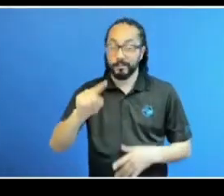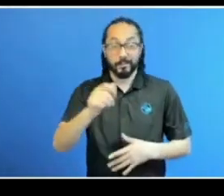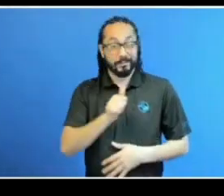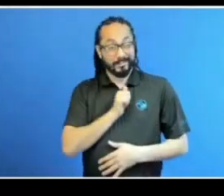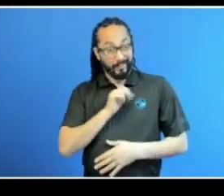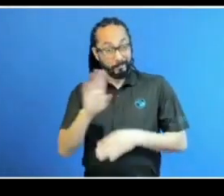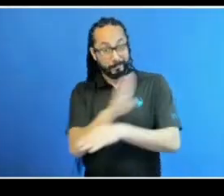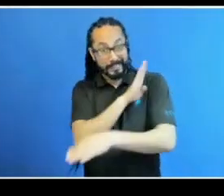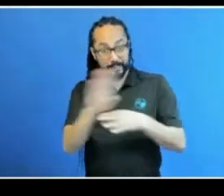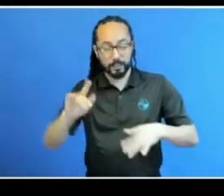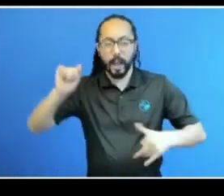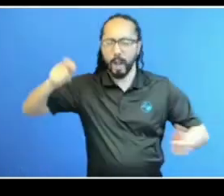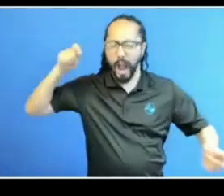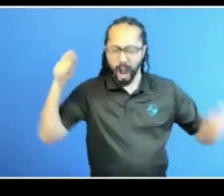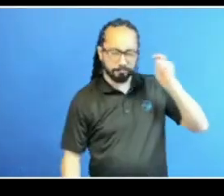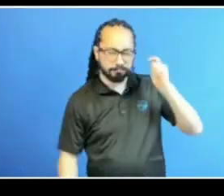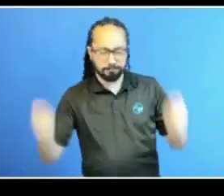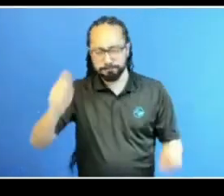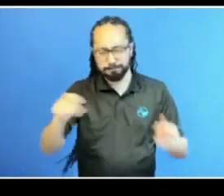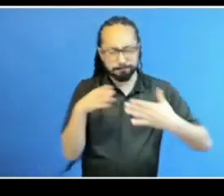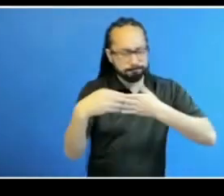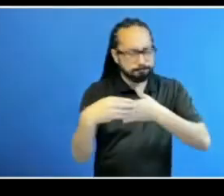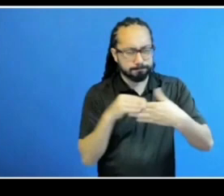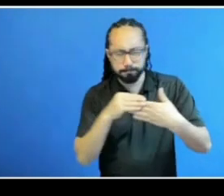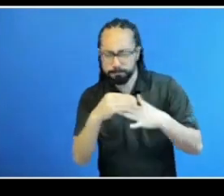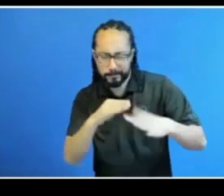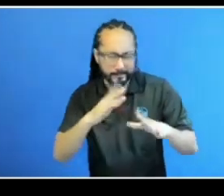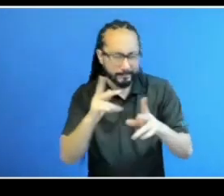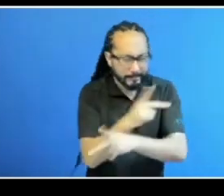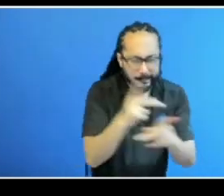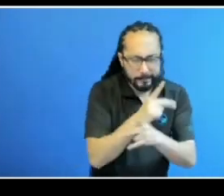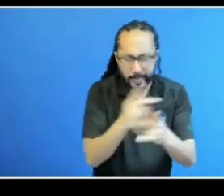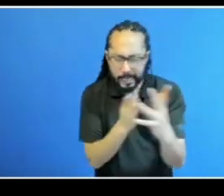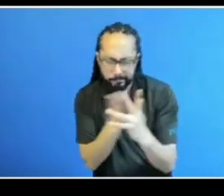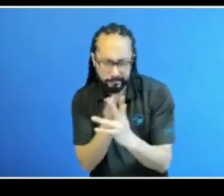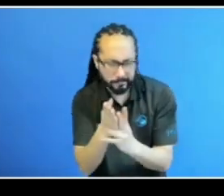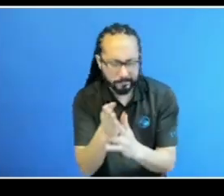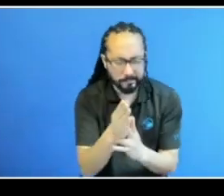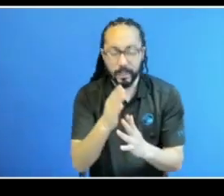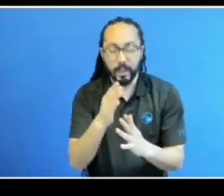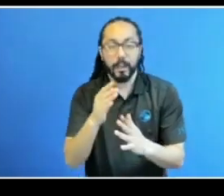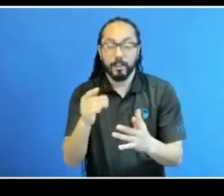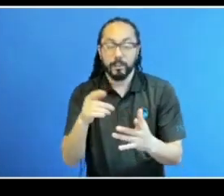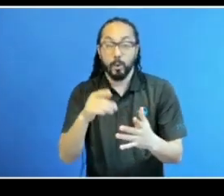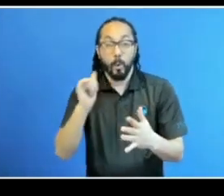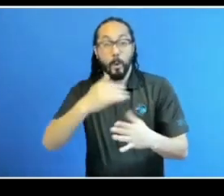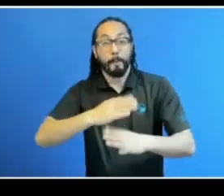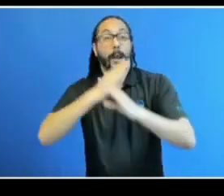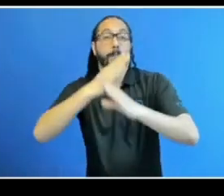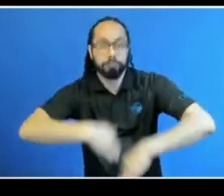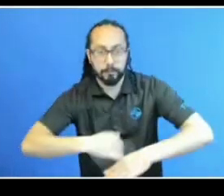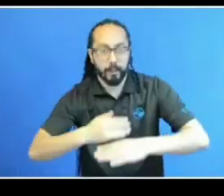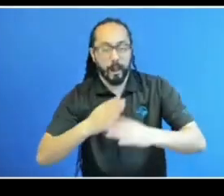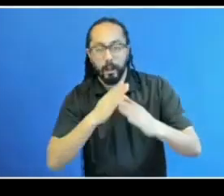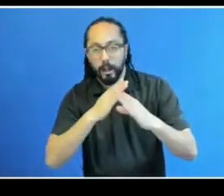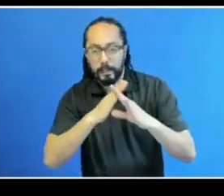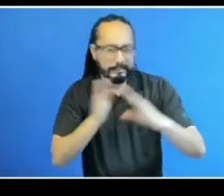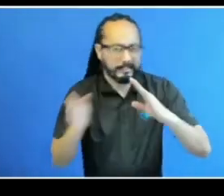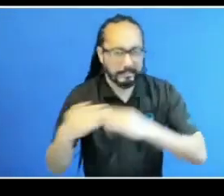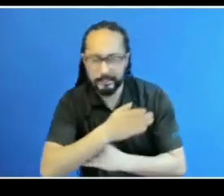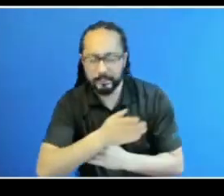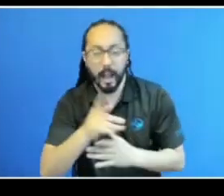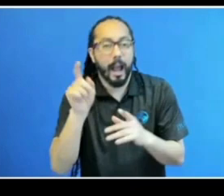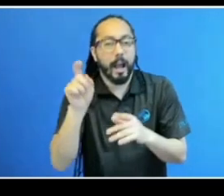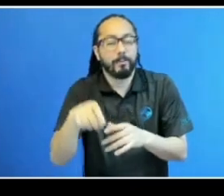to duck, you've got to kind of jump over that, you've got to get over that barrier, and really, not allow kind